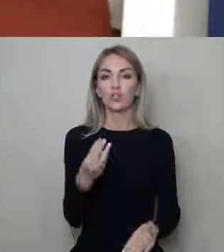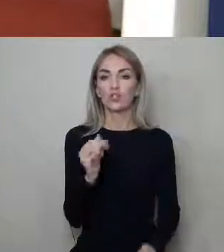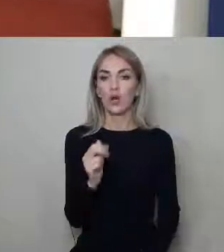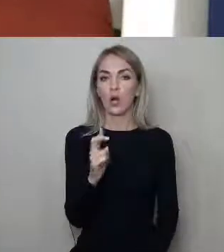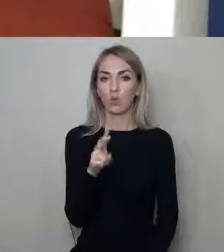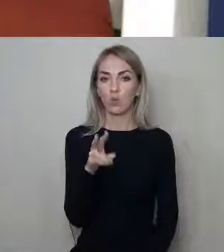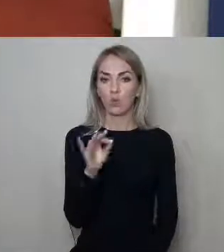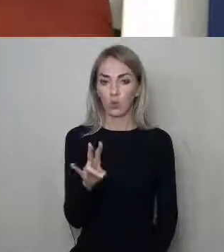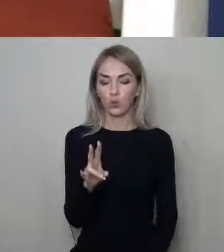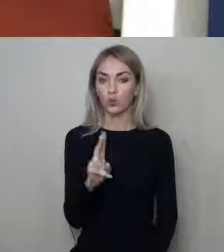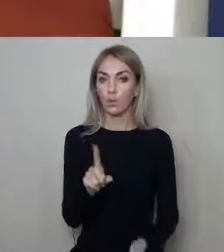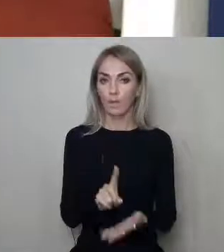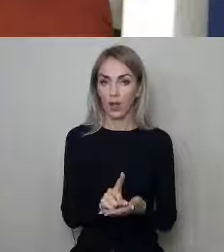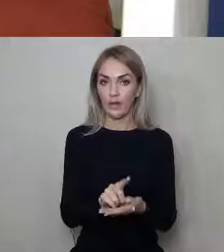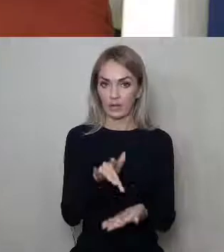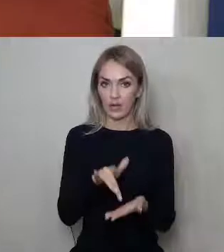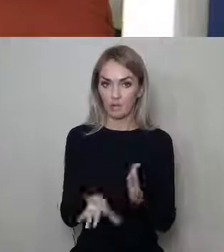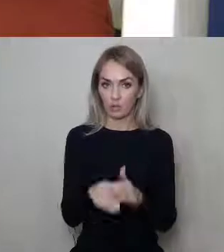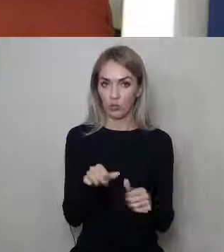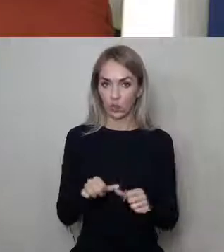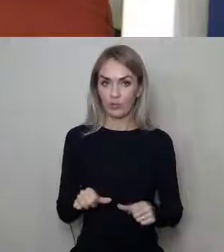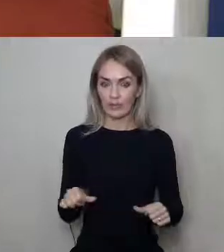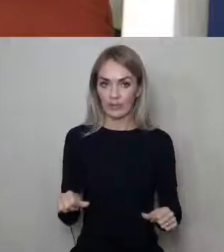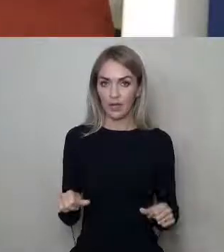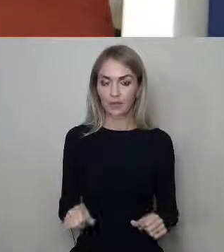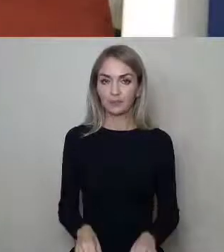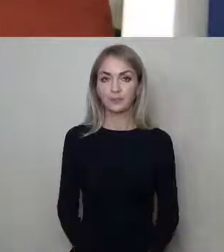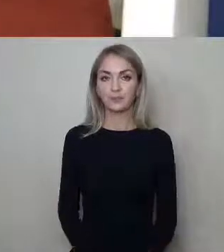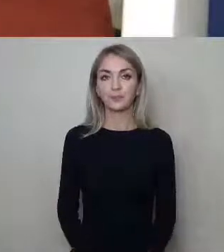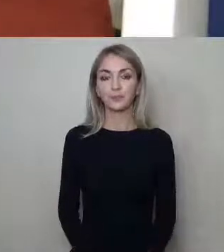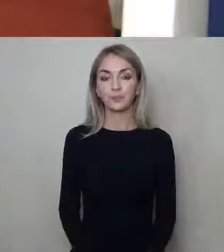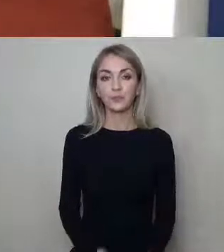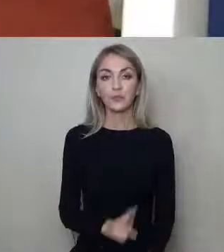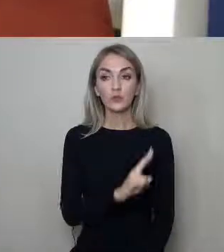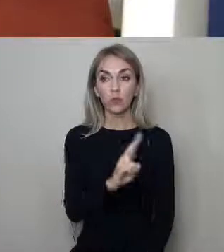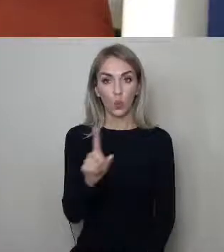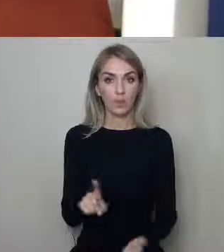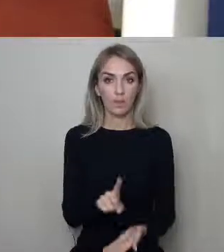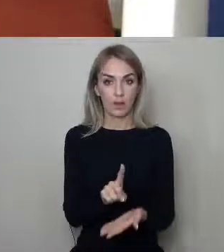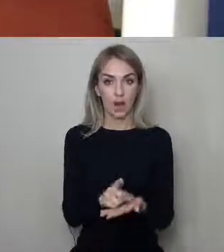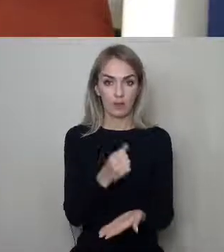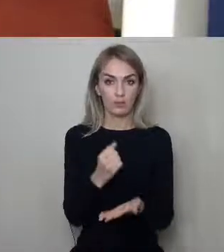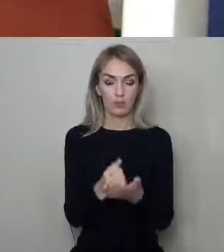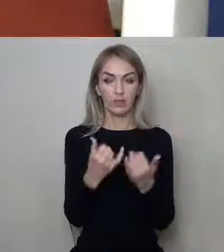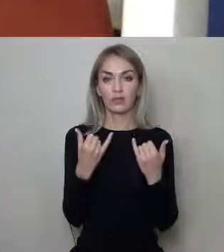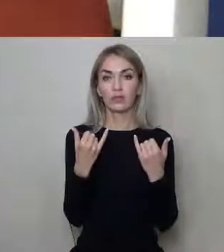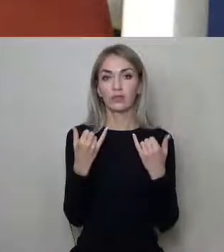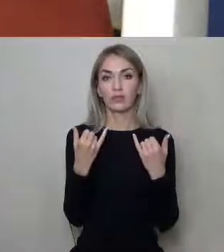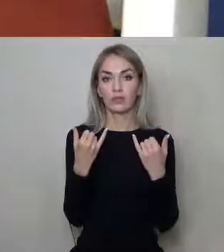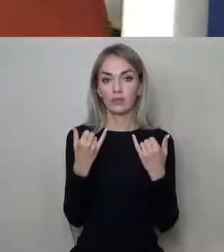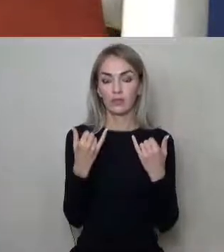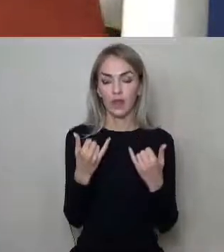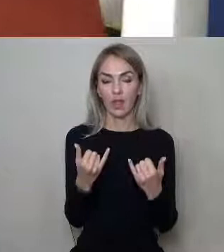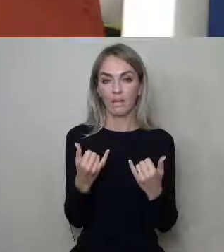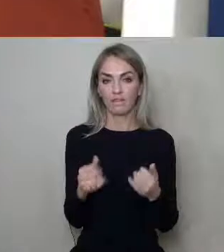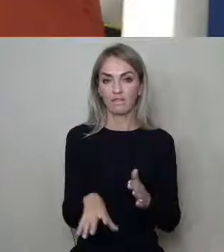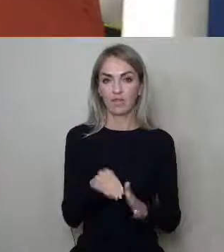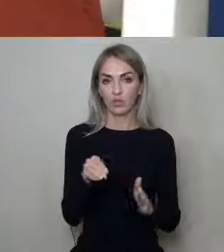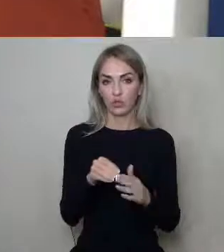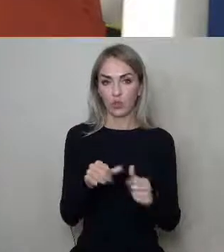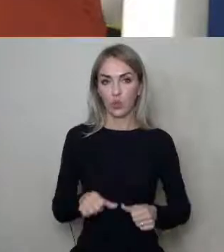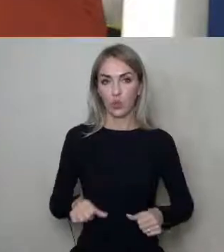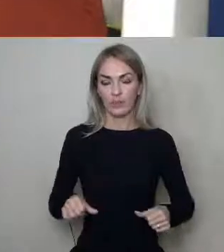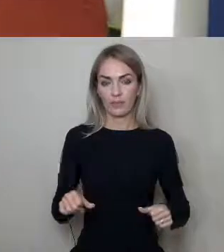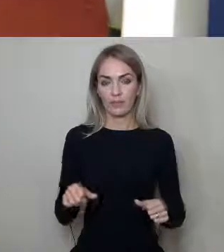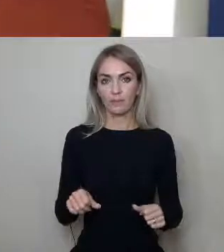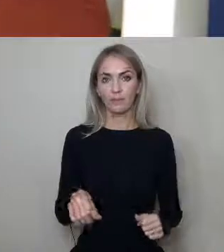respective authority develop it and approve it. Well, I don't know if that's CEC. Who is to do